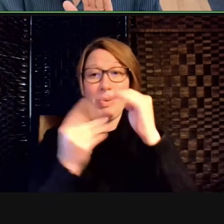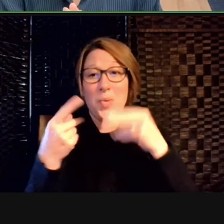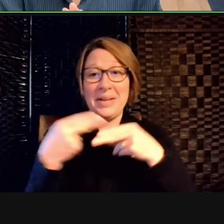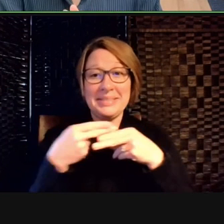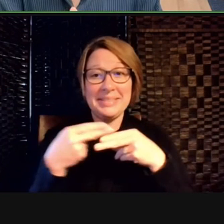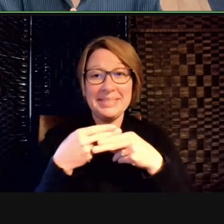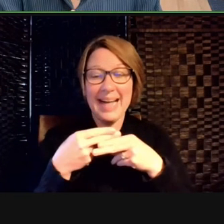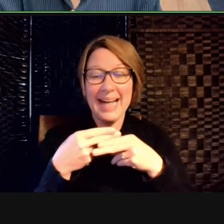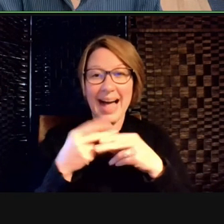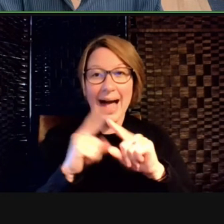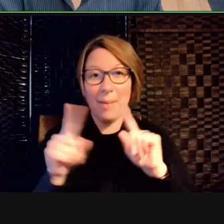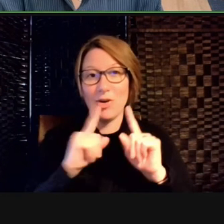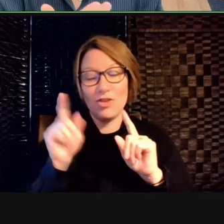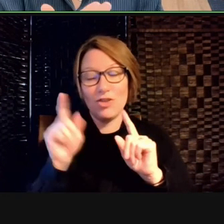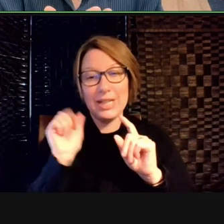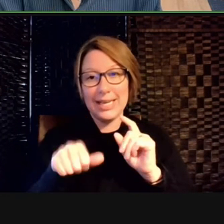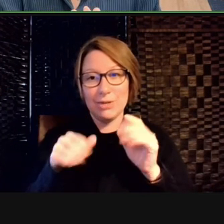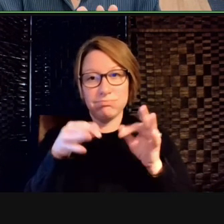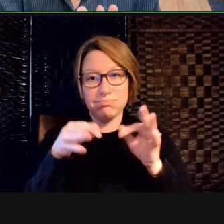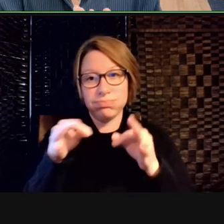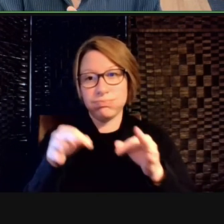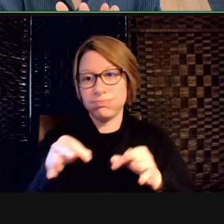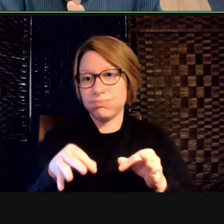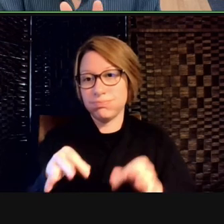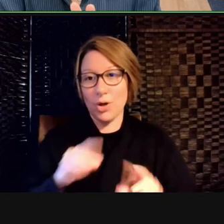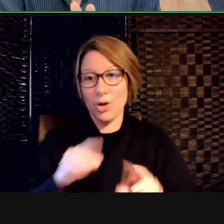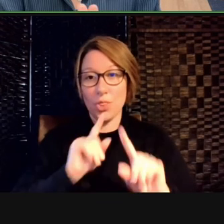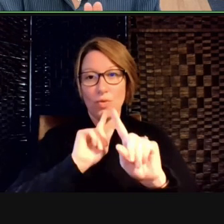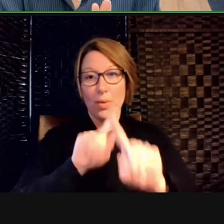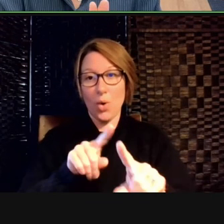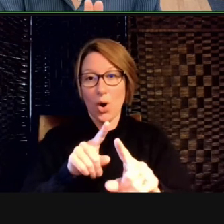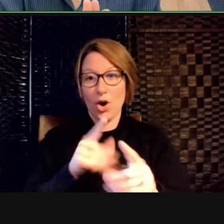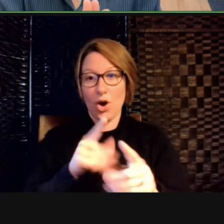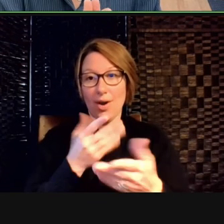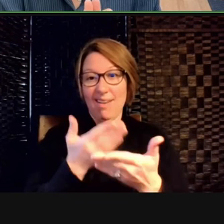on evidence-based practices for